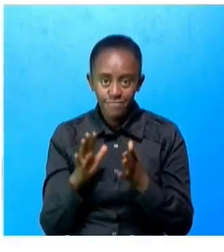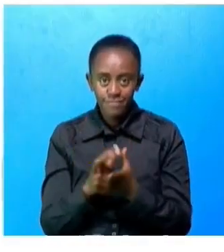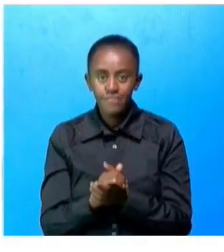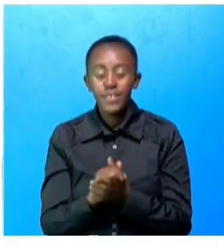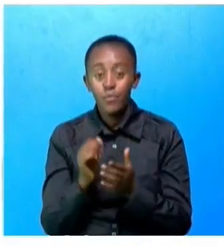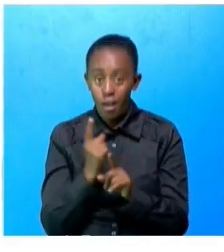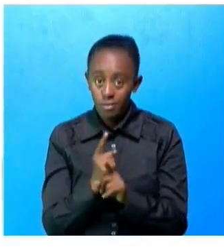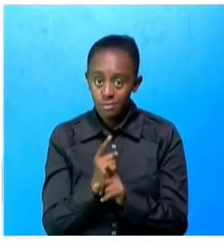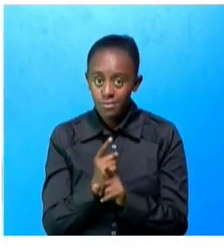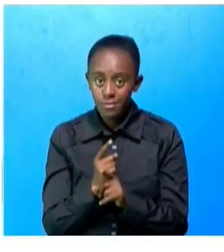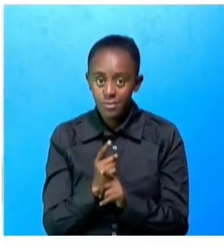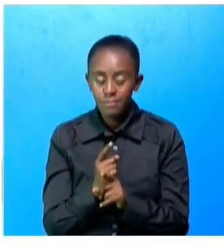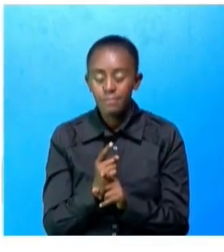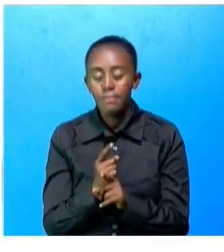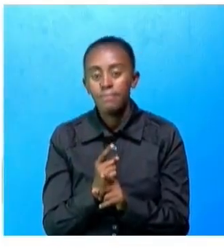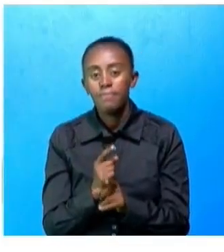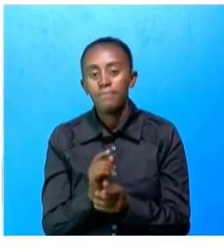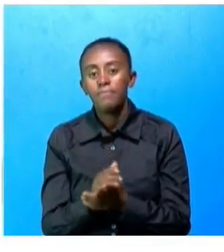Right?